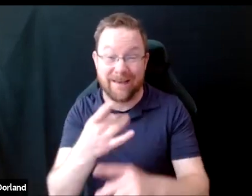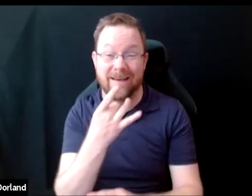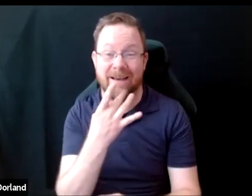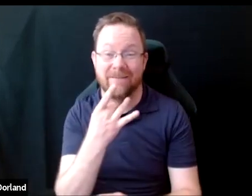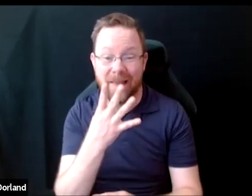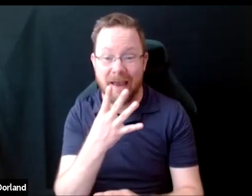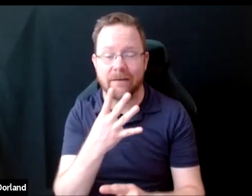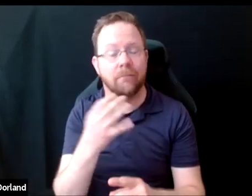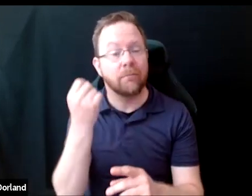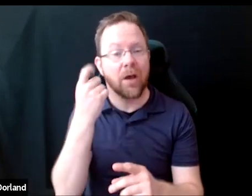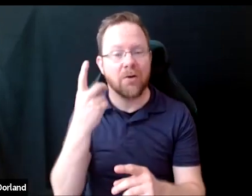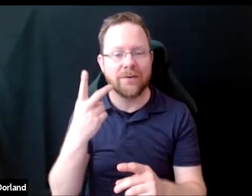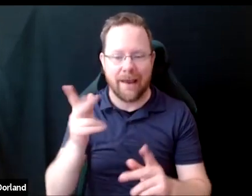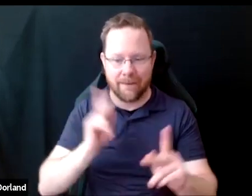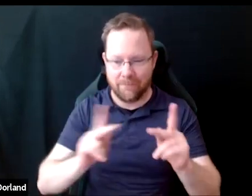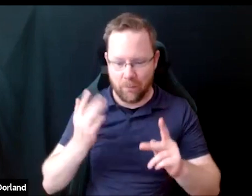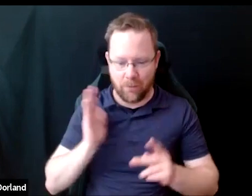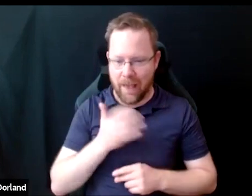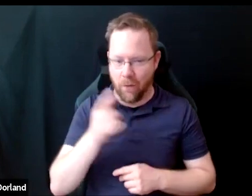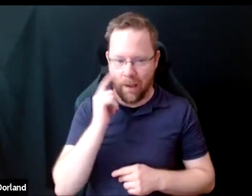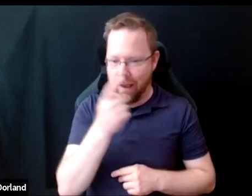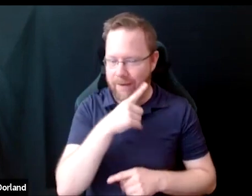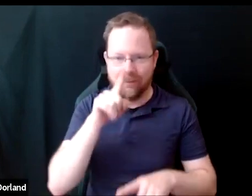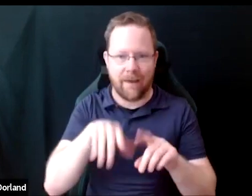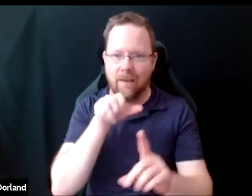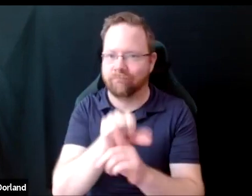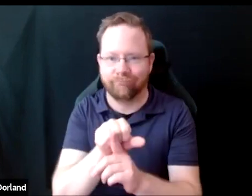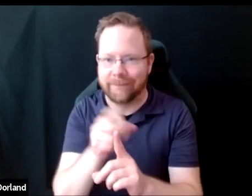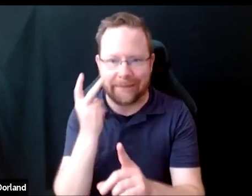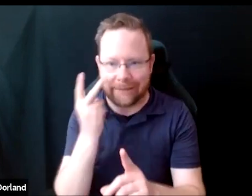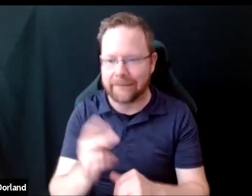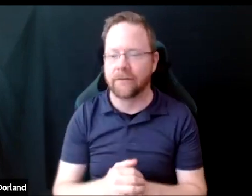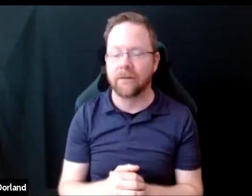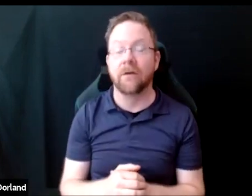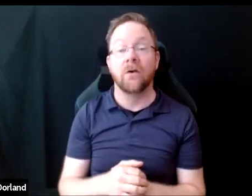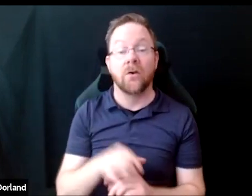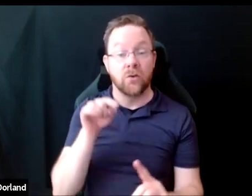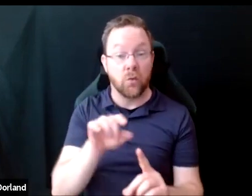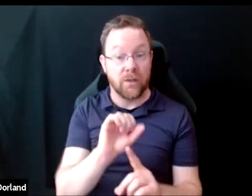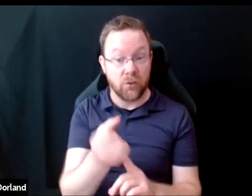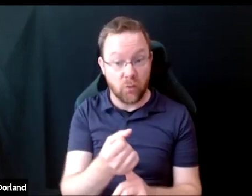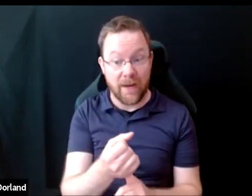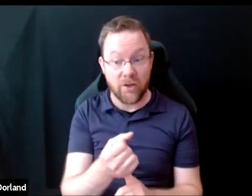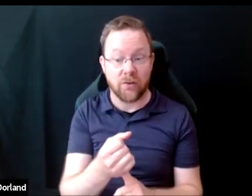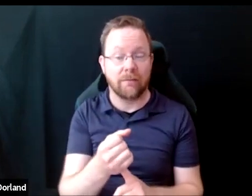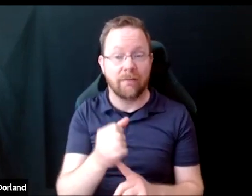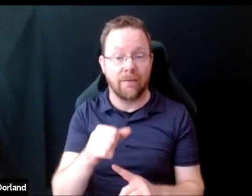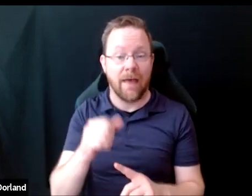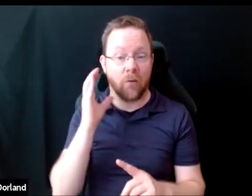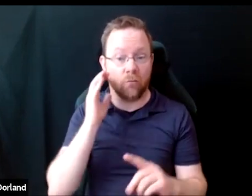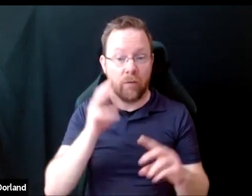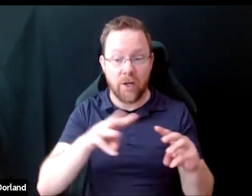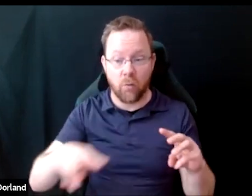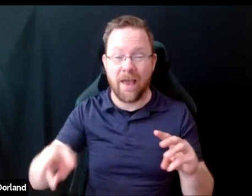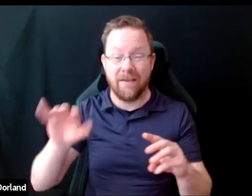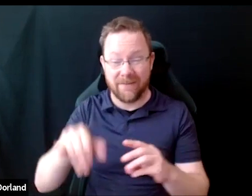human eyes aren't capable of seeing. And in fact, in this case, those radio waves are the